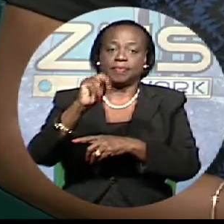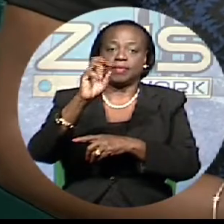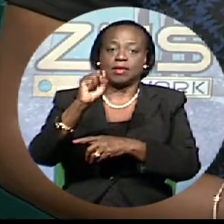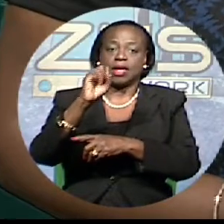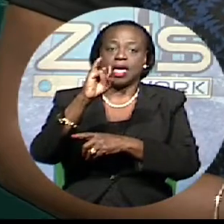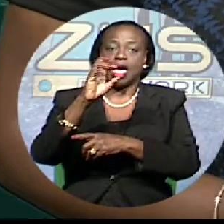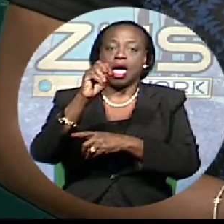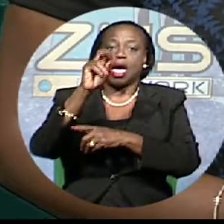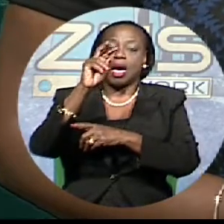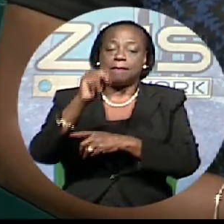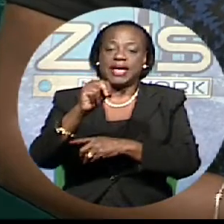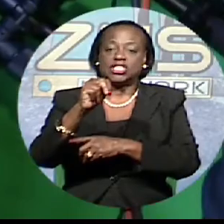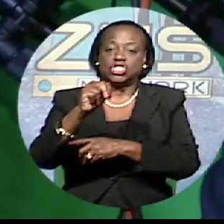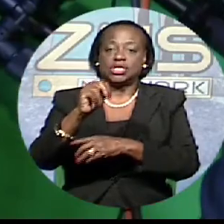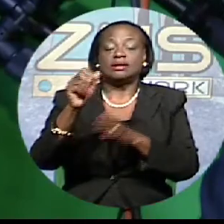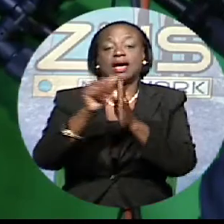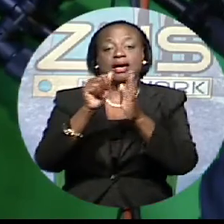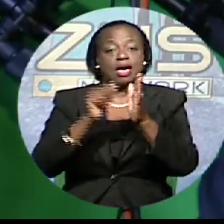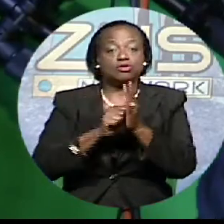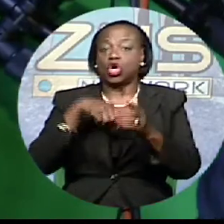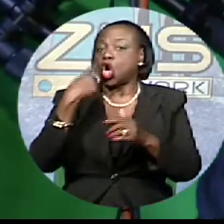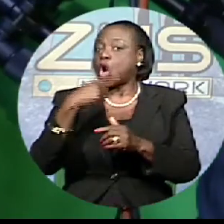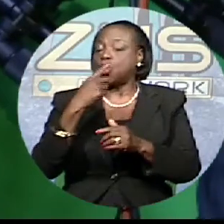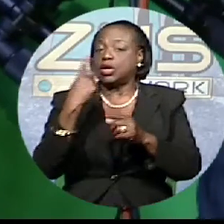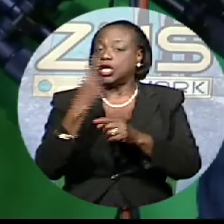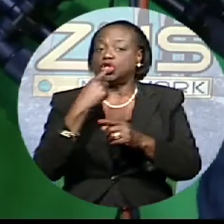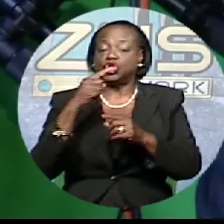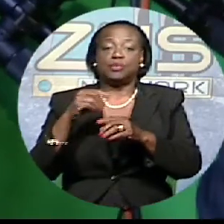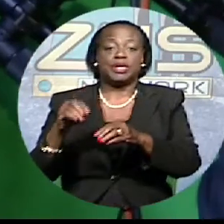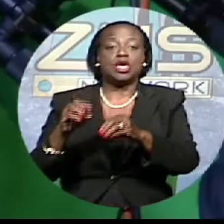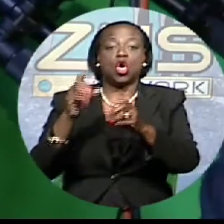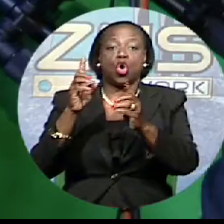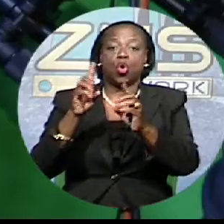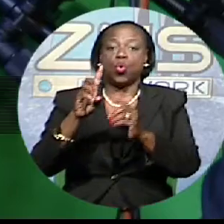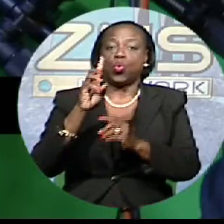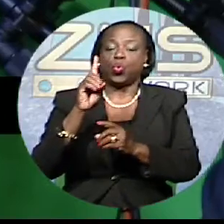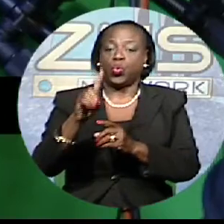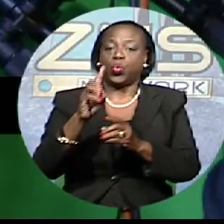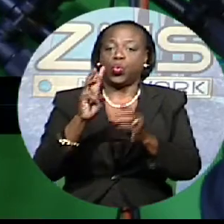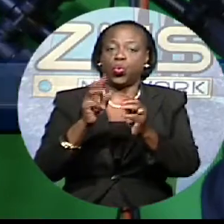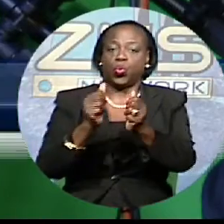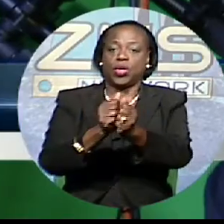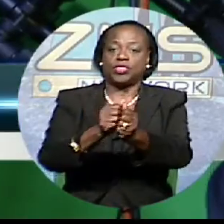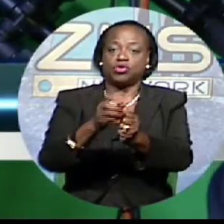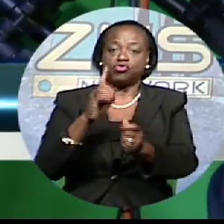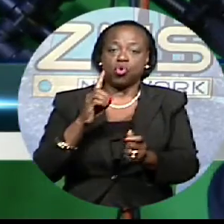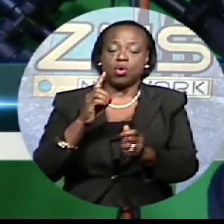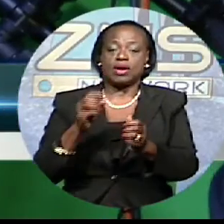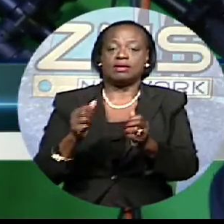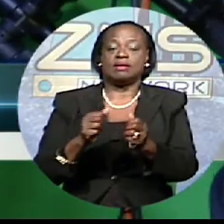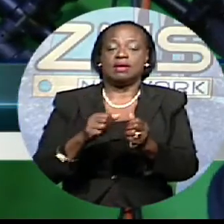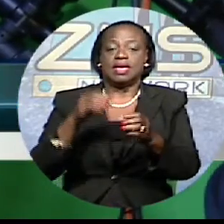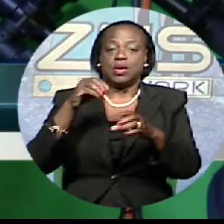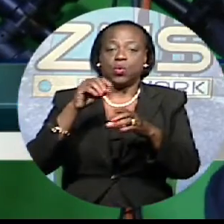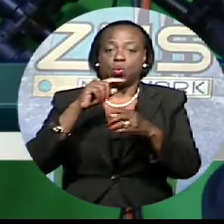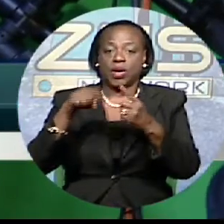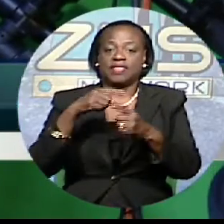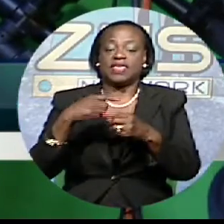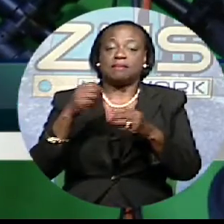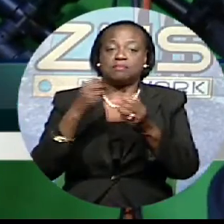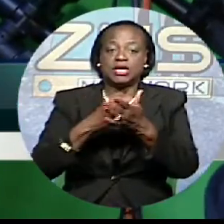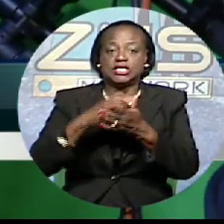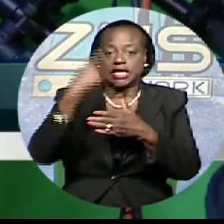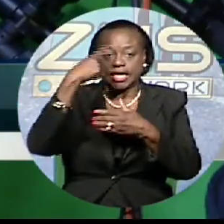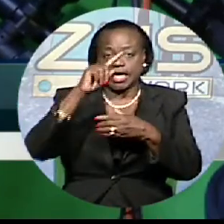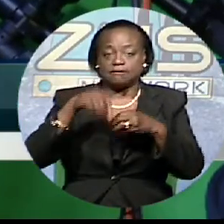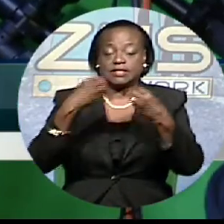when needed for pension payouts. The report from the president had to be that of where we are in terms of transferring the